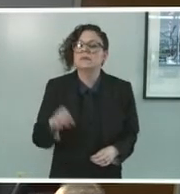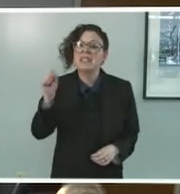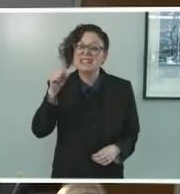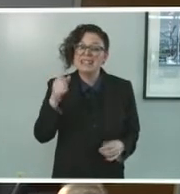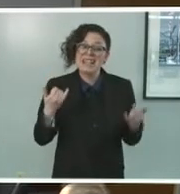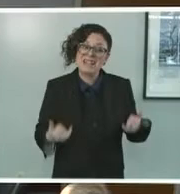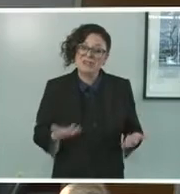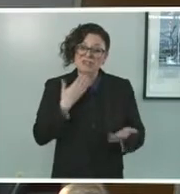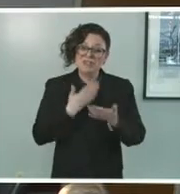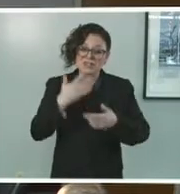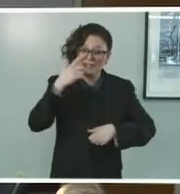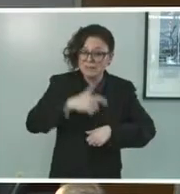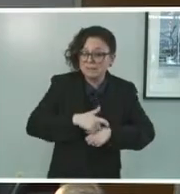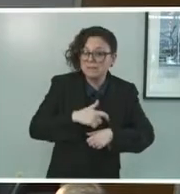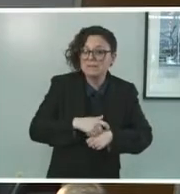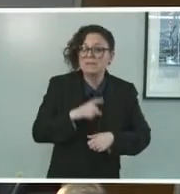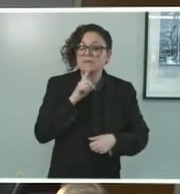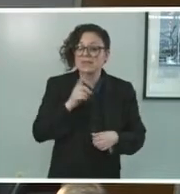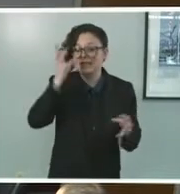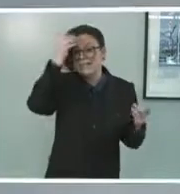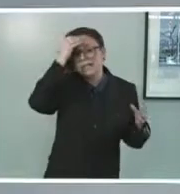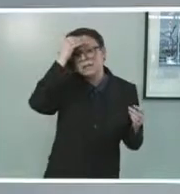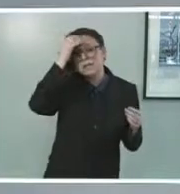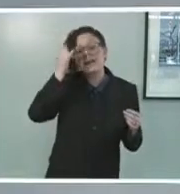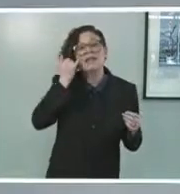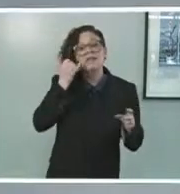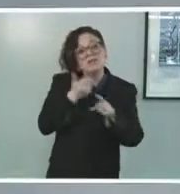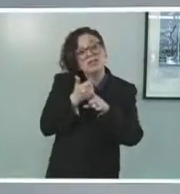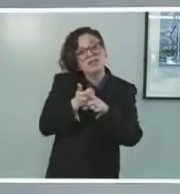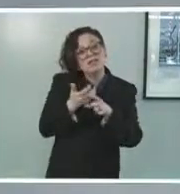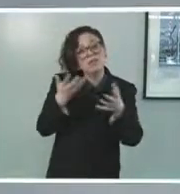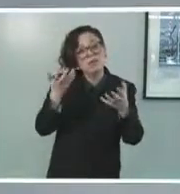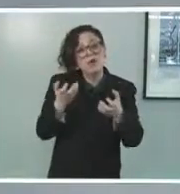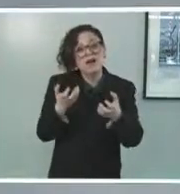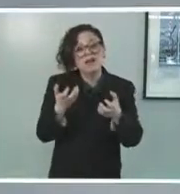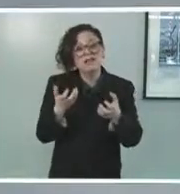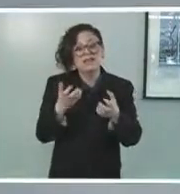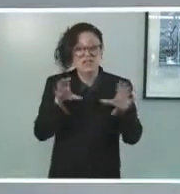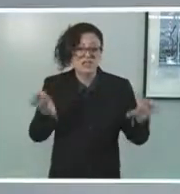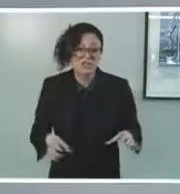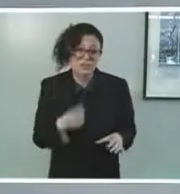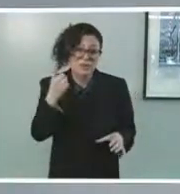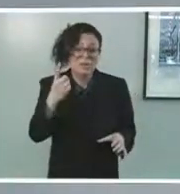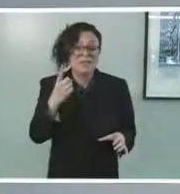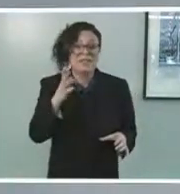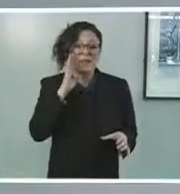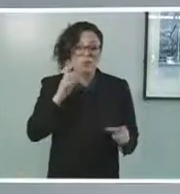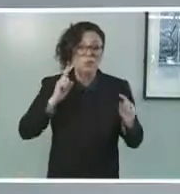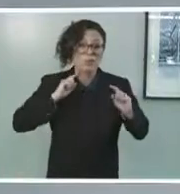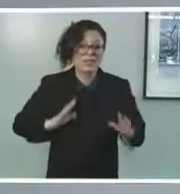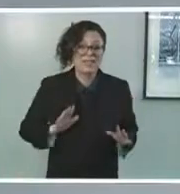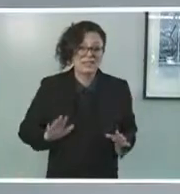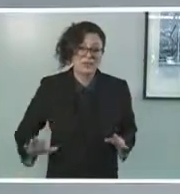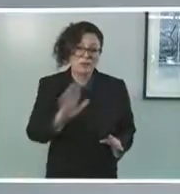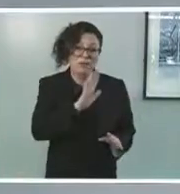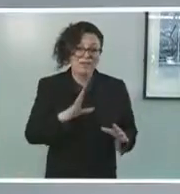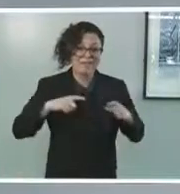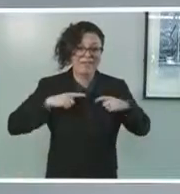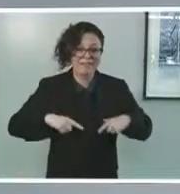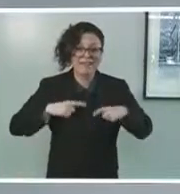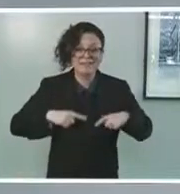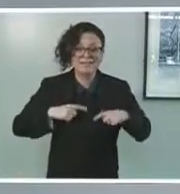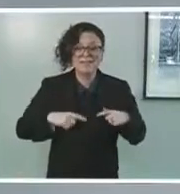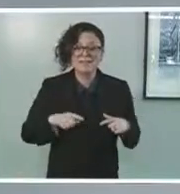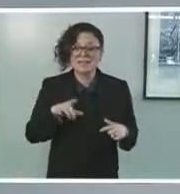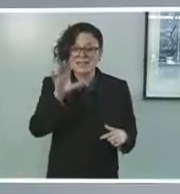a good time to reconsider whether or not you want to engage in anything that's going to compromise your lungs. Because we know that that's an